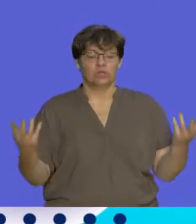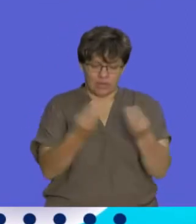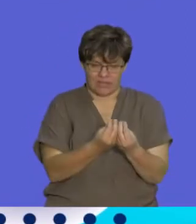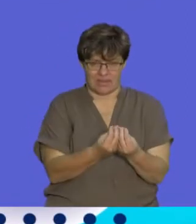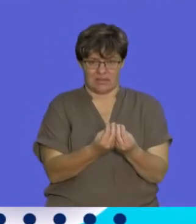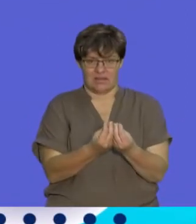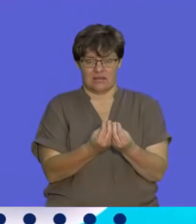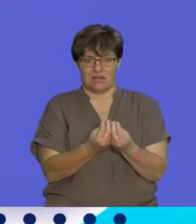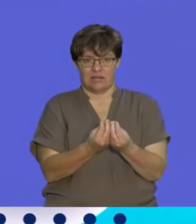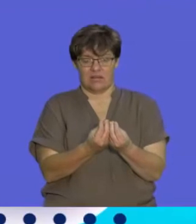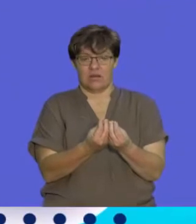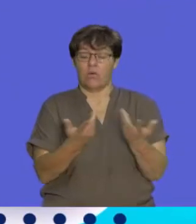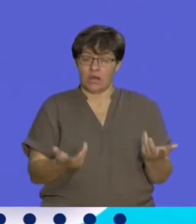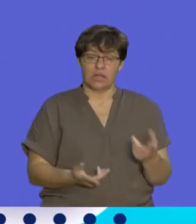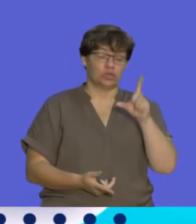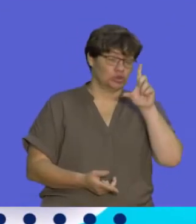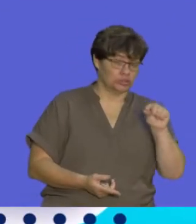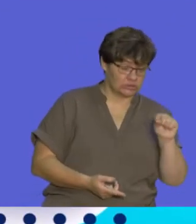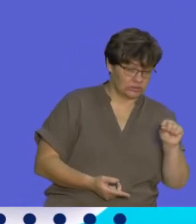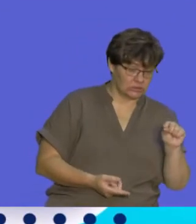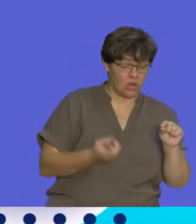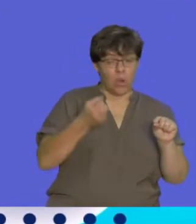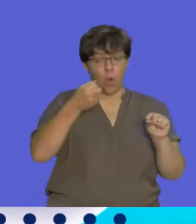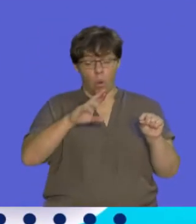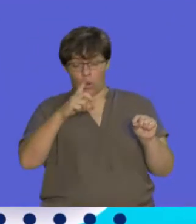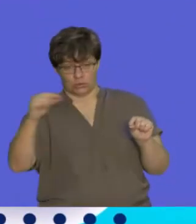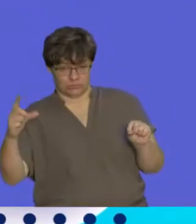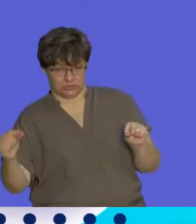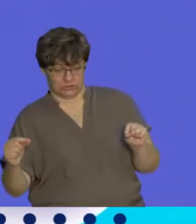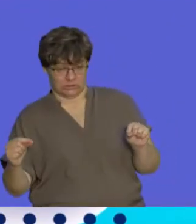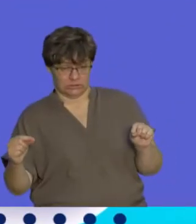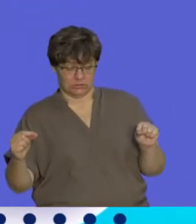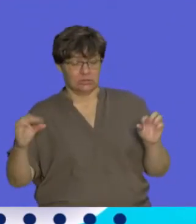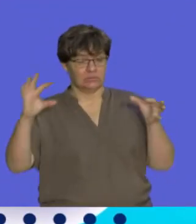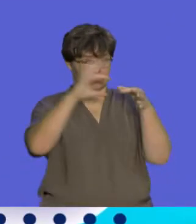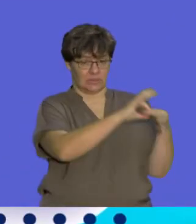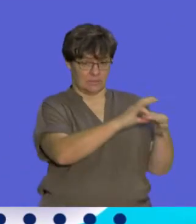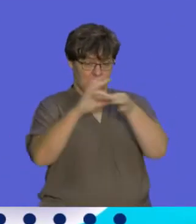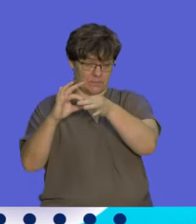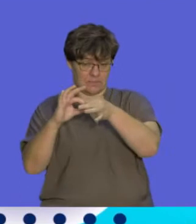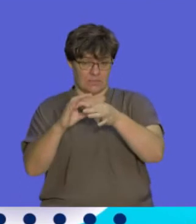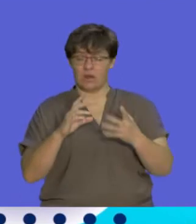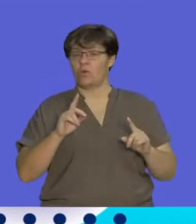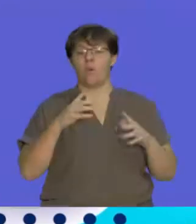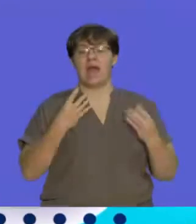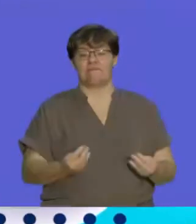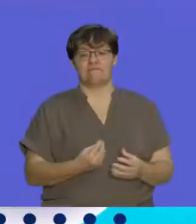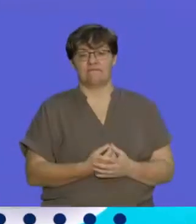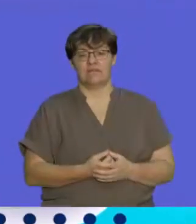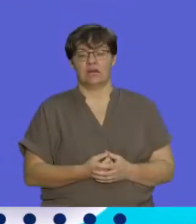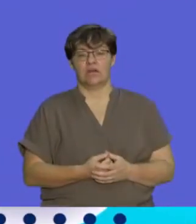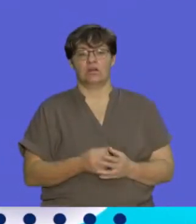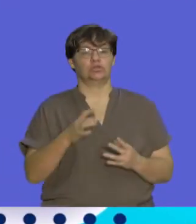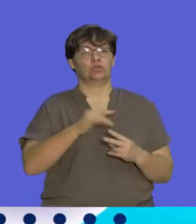It's you're wanting chicken or chips, that combination together. You can't have a choice of